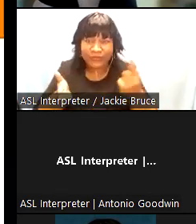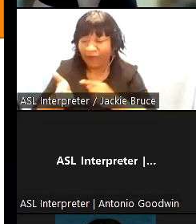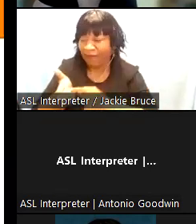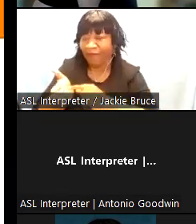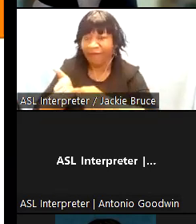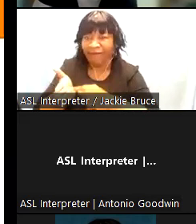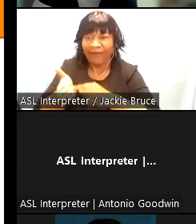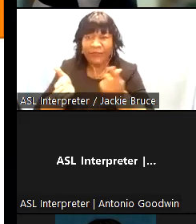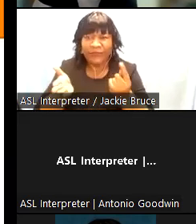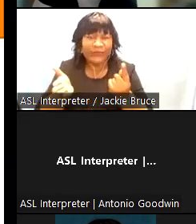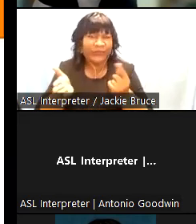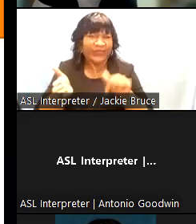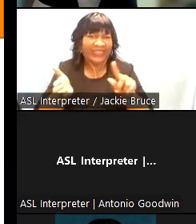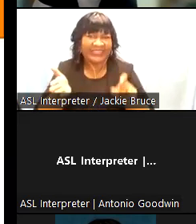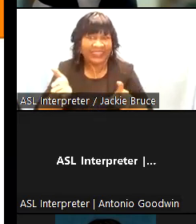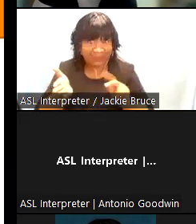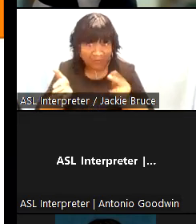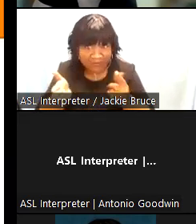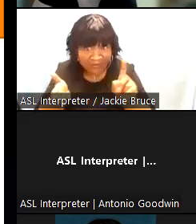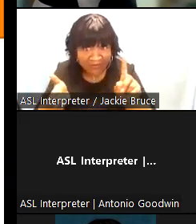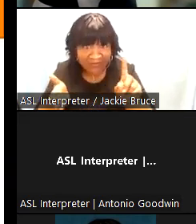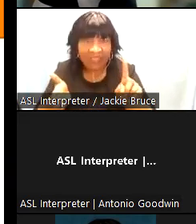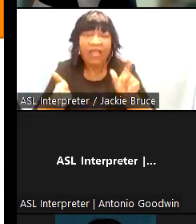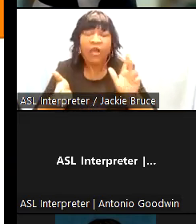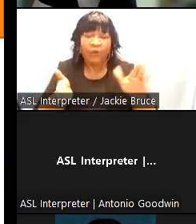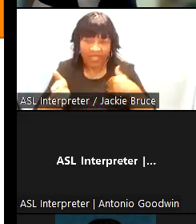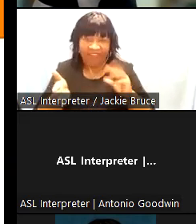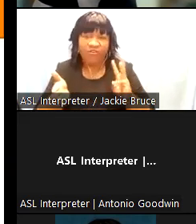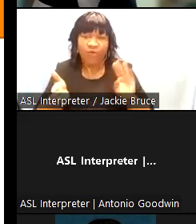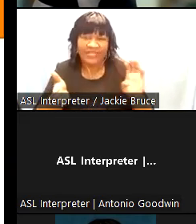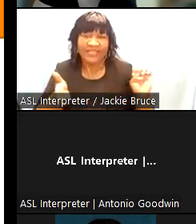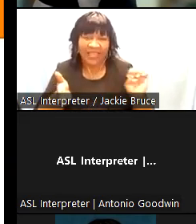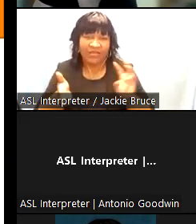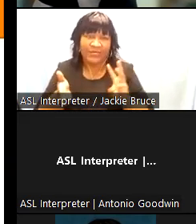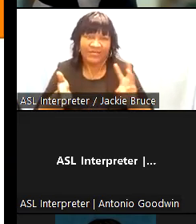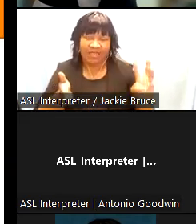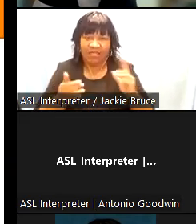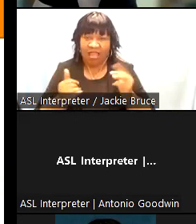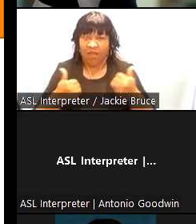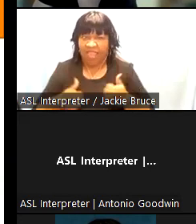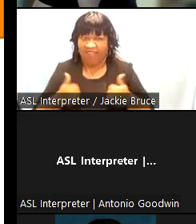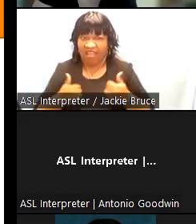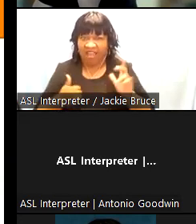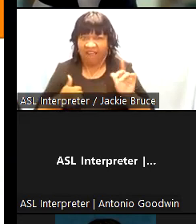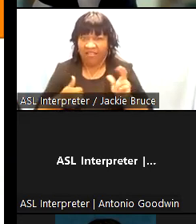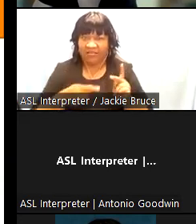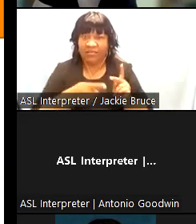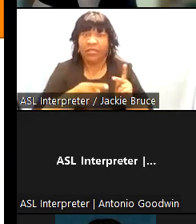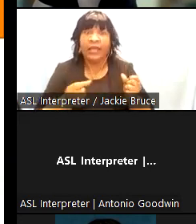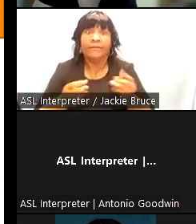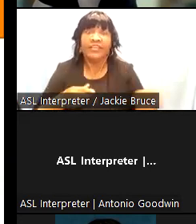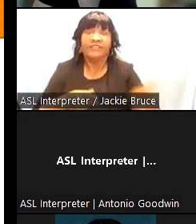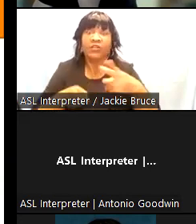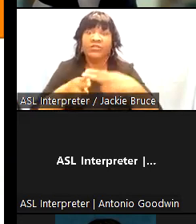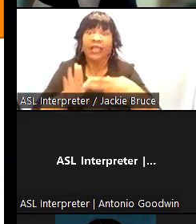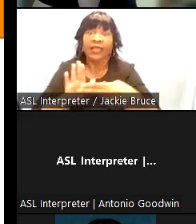expired. So there is a website, and again, these are going to be live links, but many of the brands have